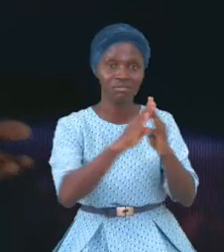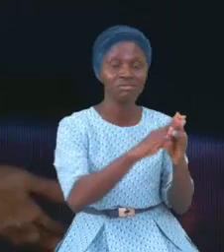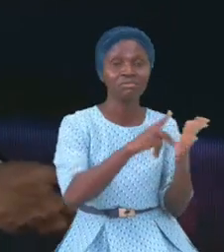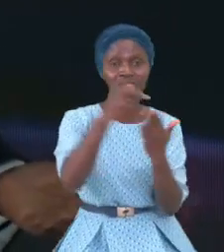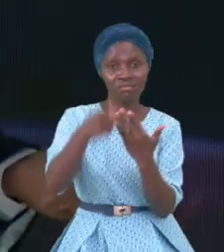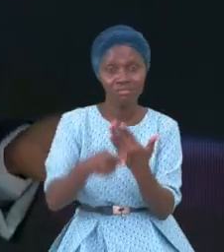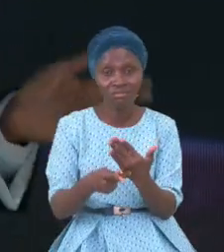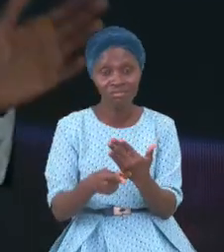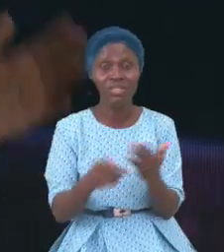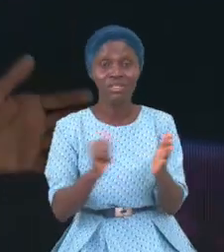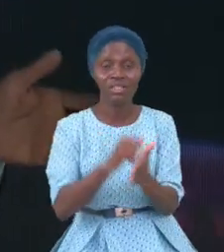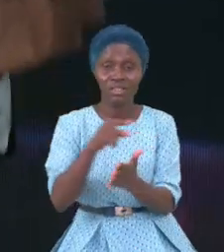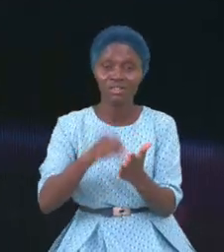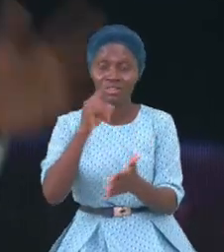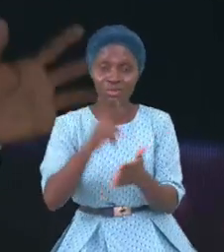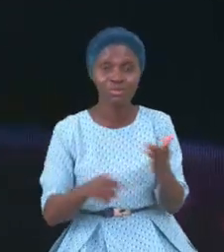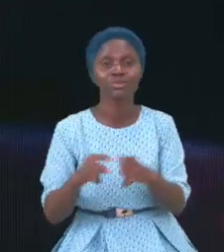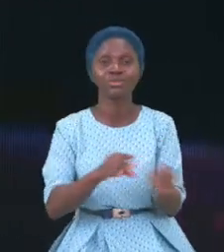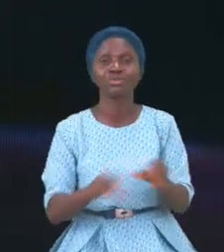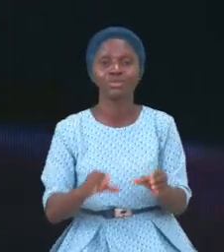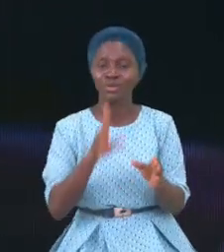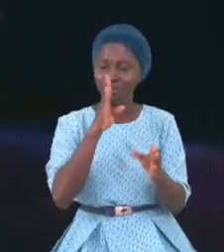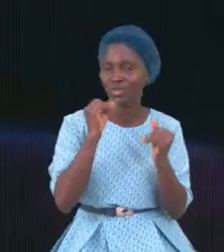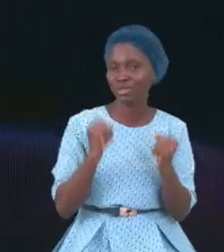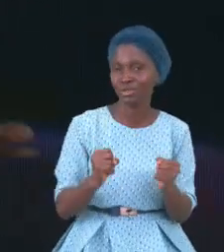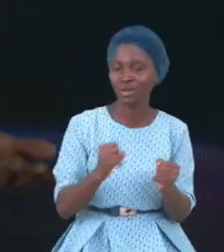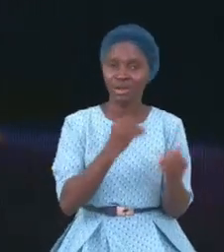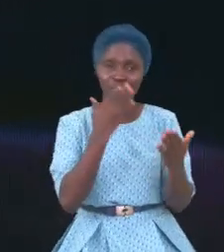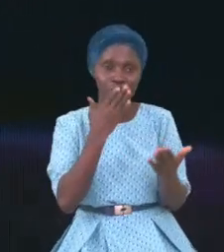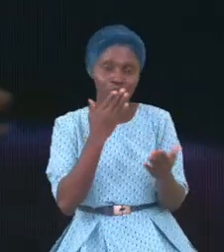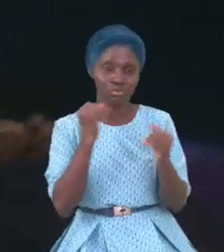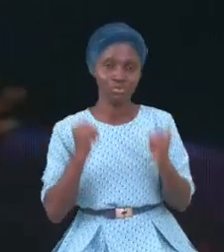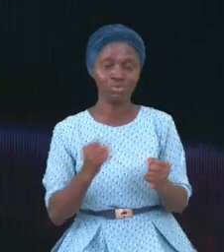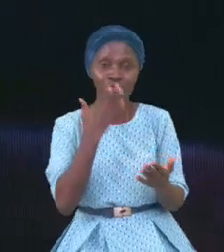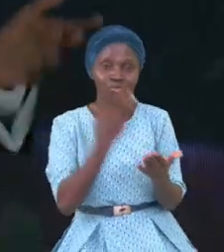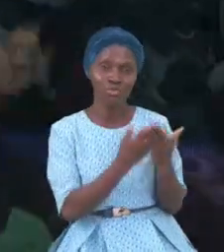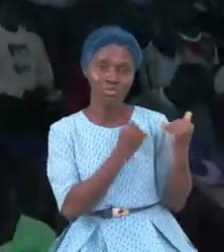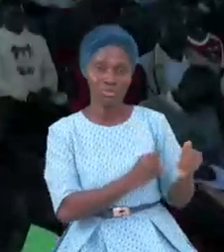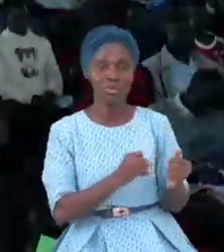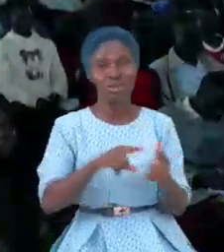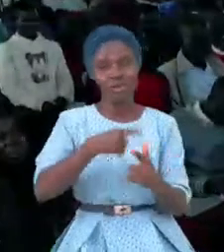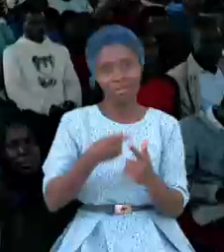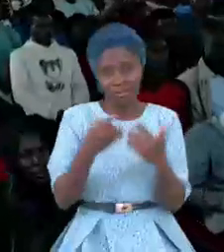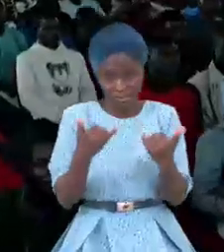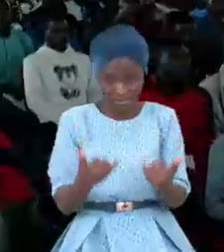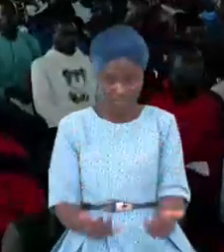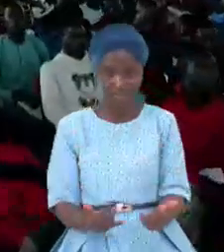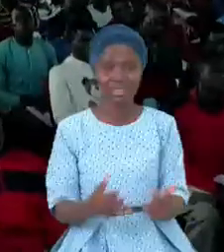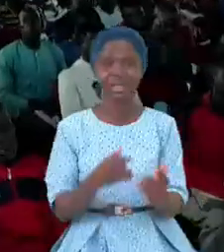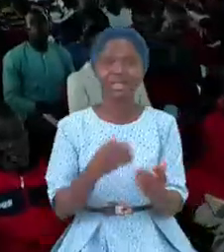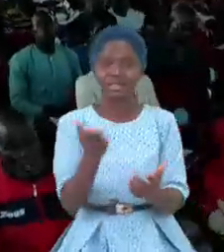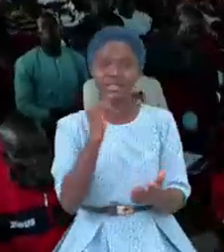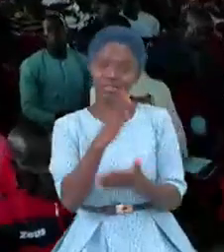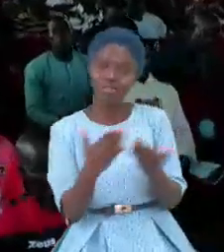now the time comes for actually to manifest that courage and that boldness and that steadfastness, and the Lord still has